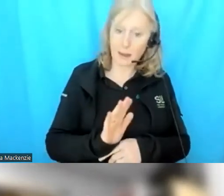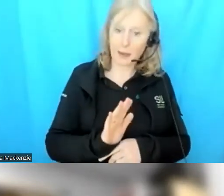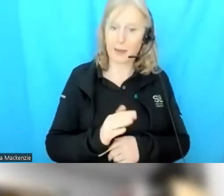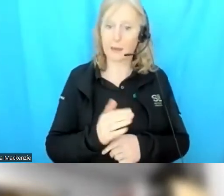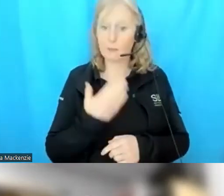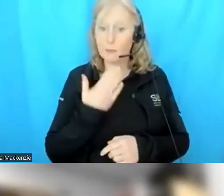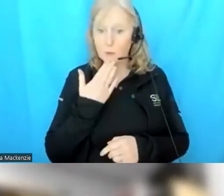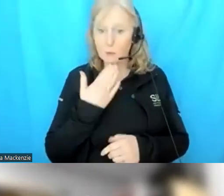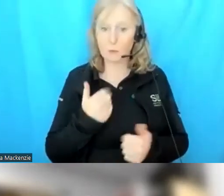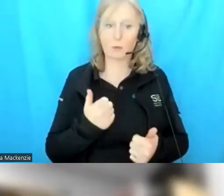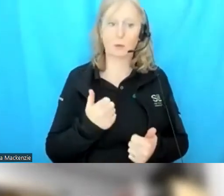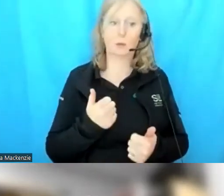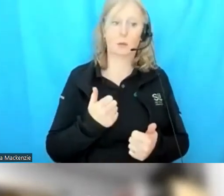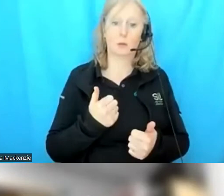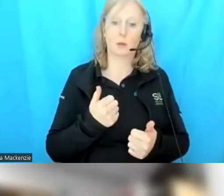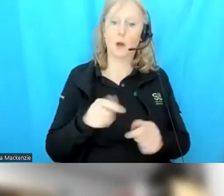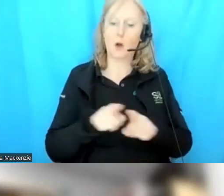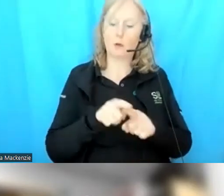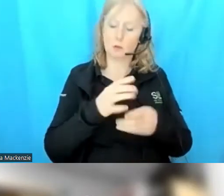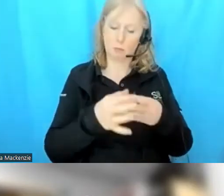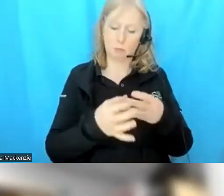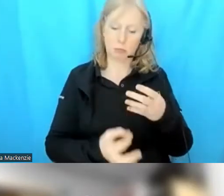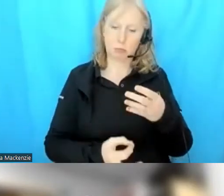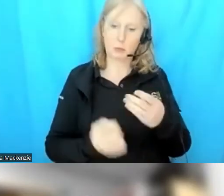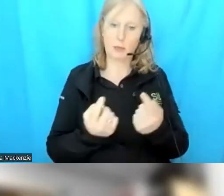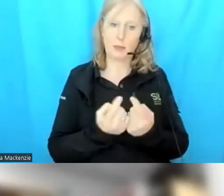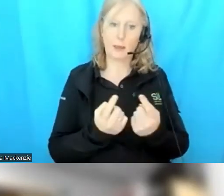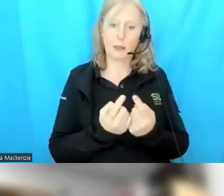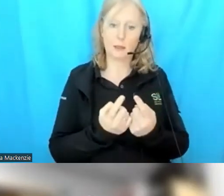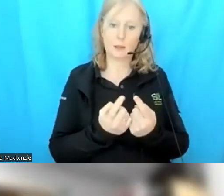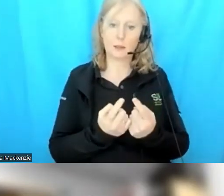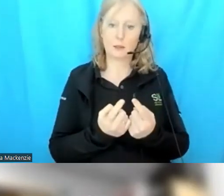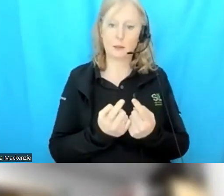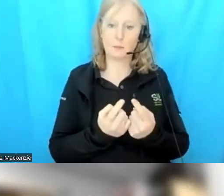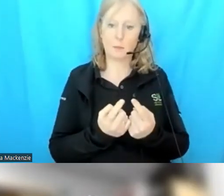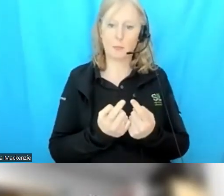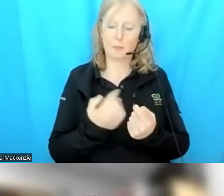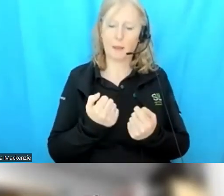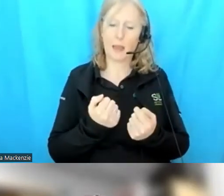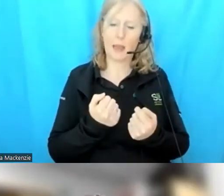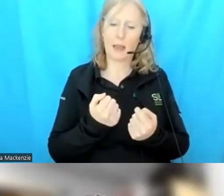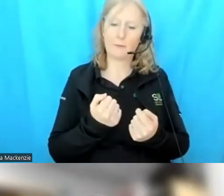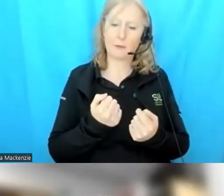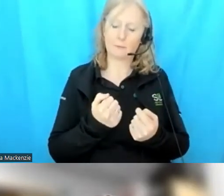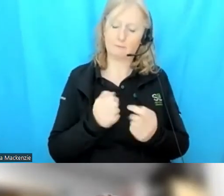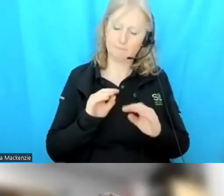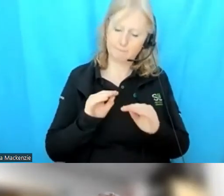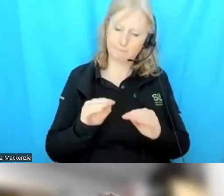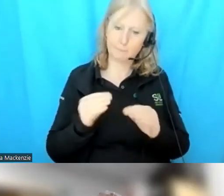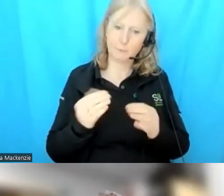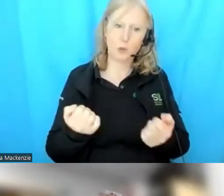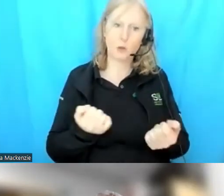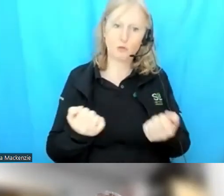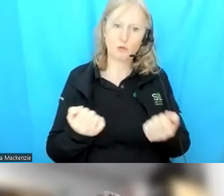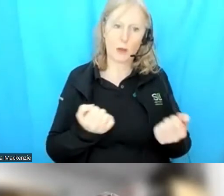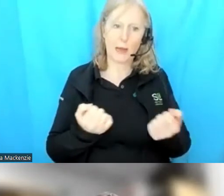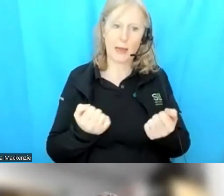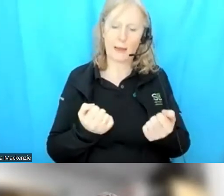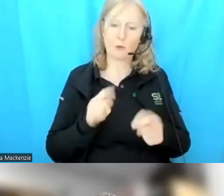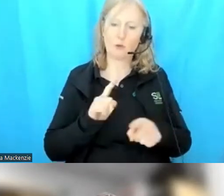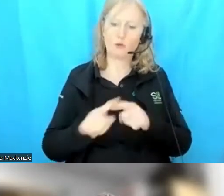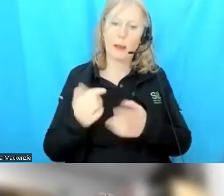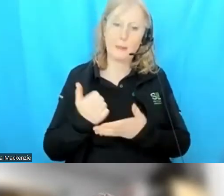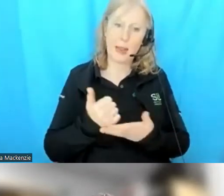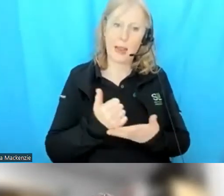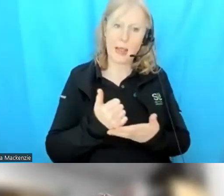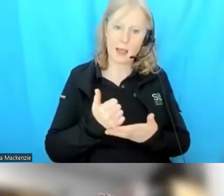alongside all of the other parts that go with it, we advise drivers to kind of be as helpful as much as